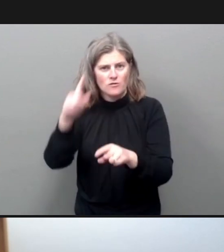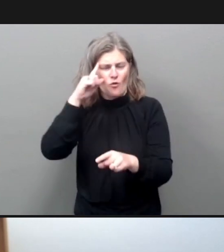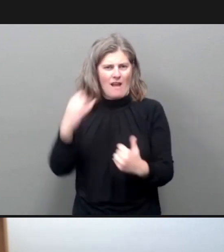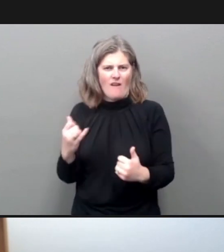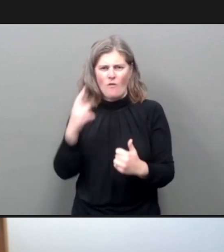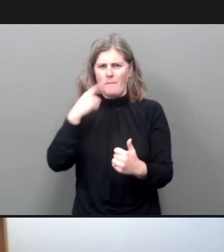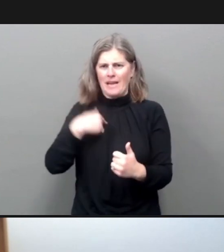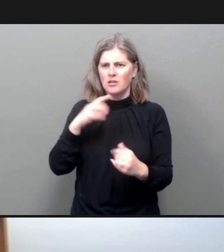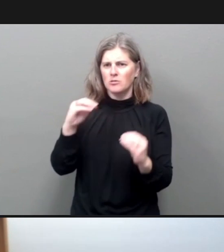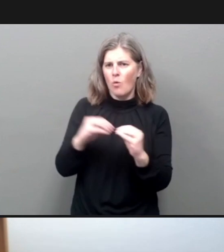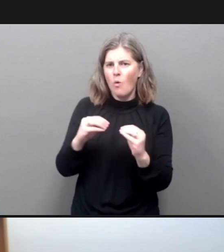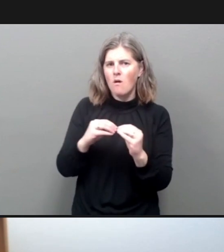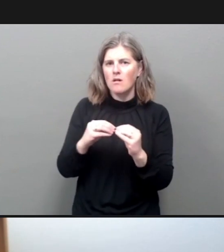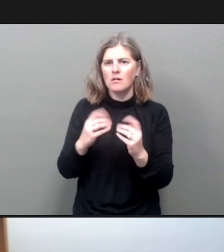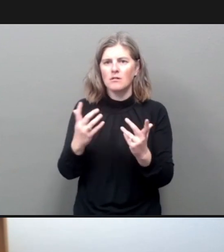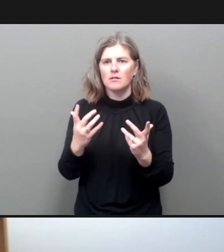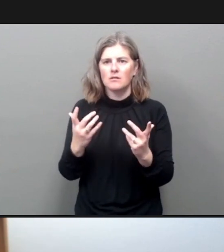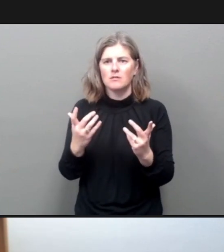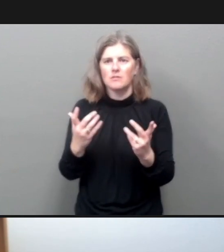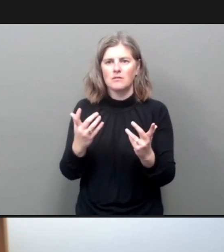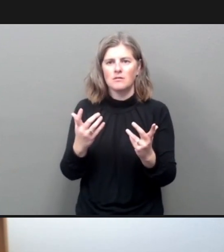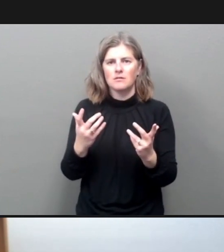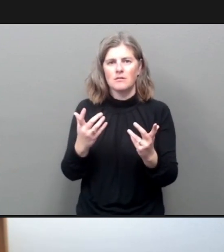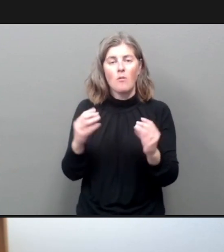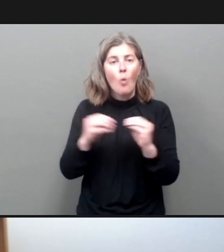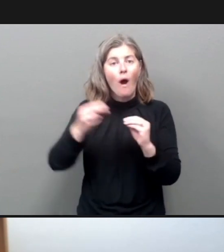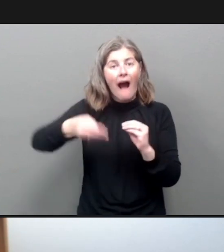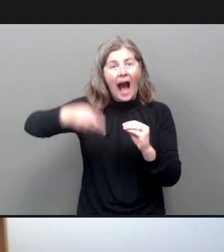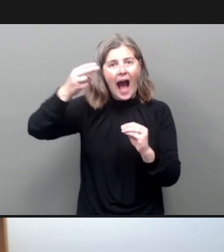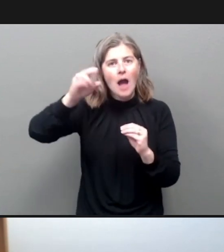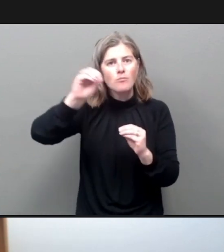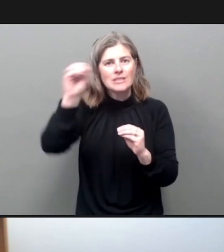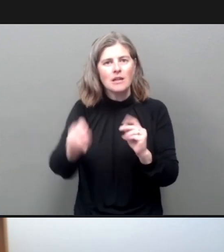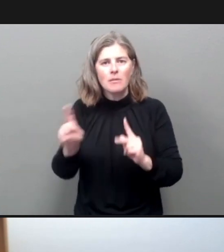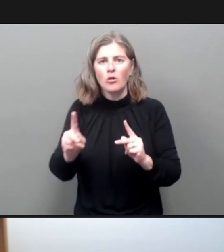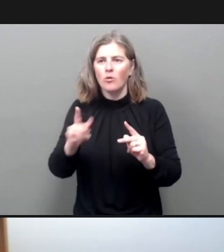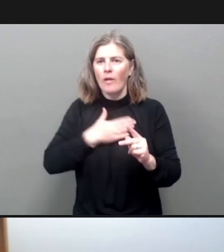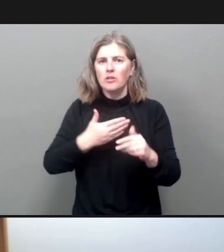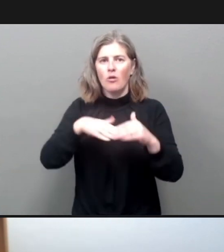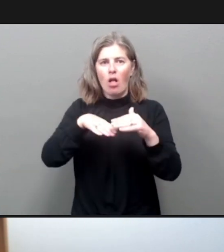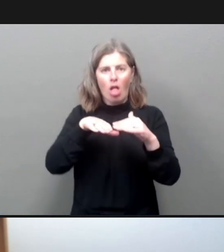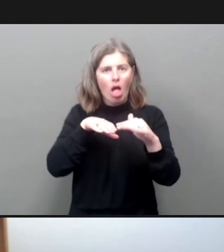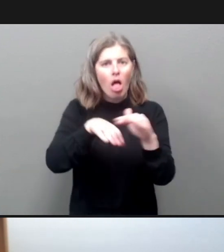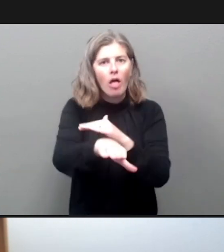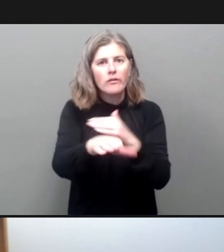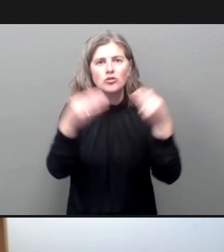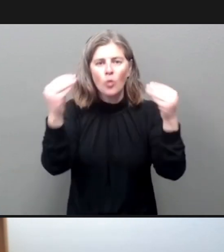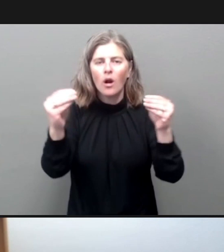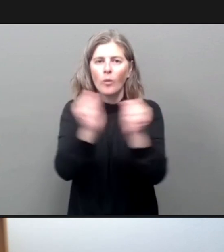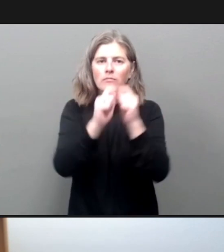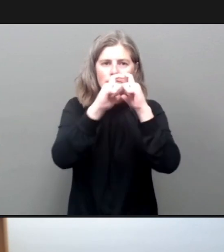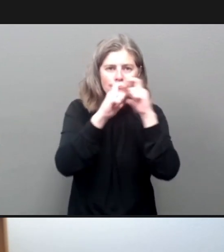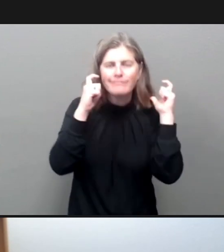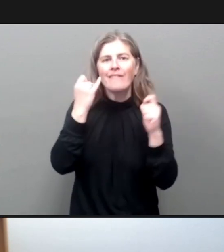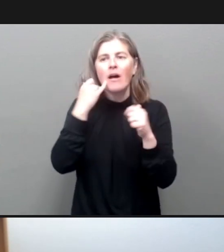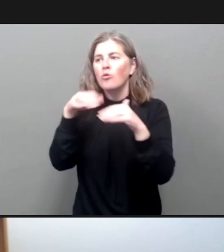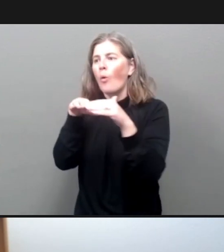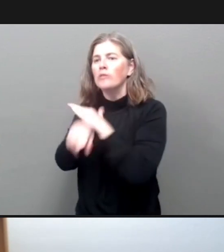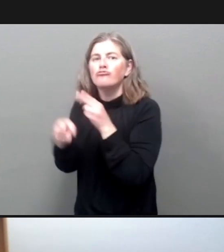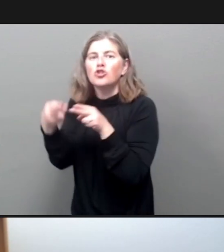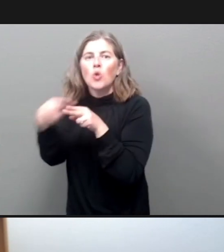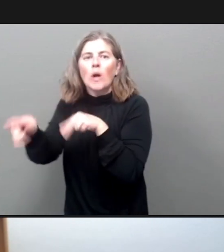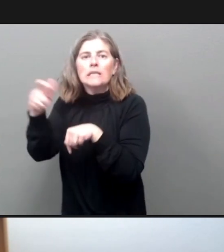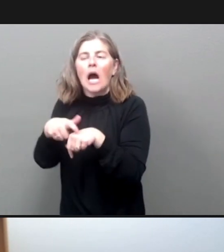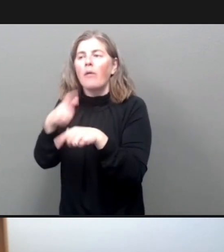a higher percentage of people when I go into my big box store to get a little part for